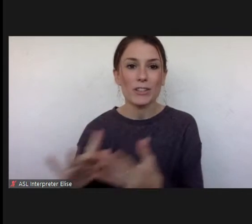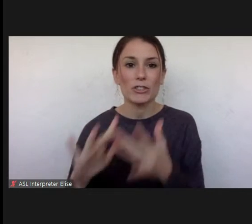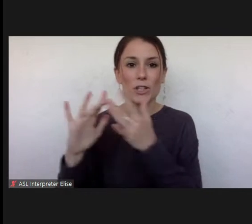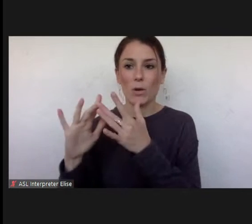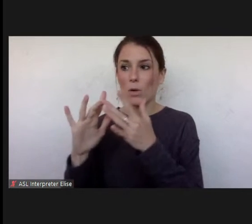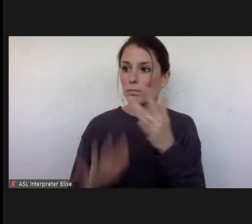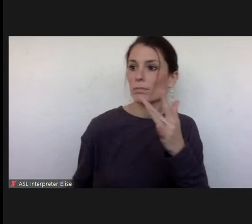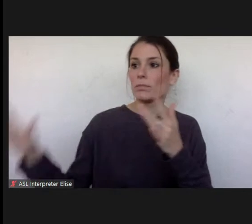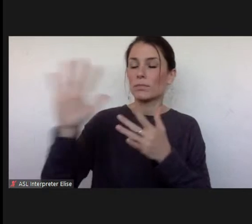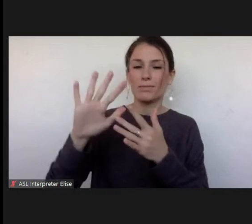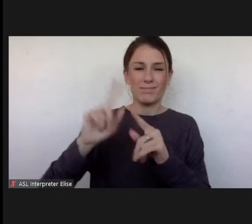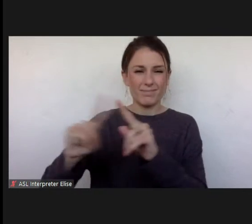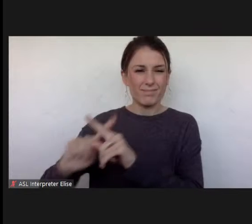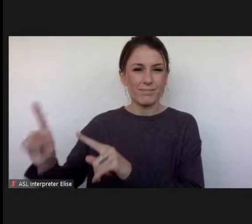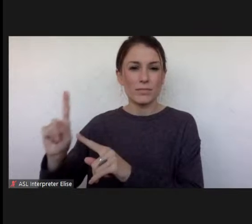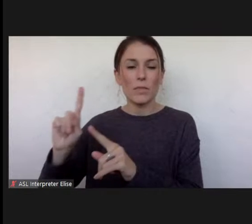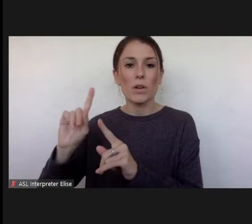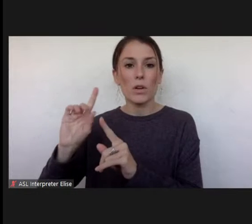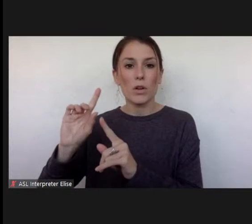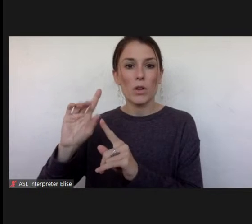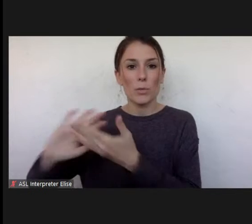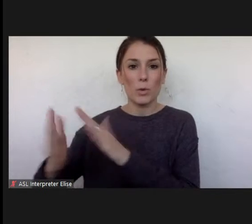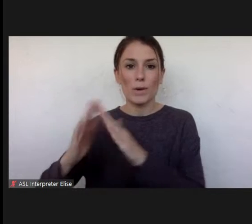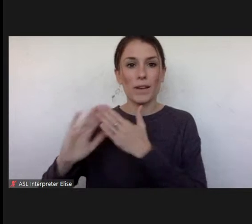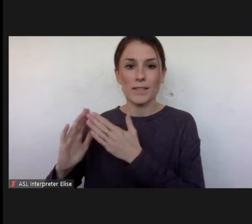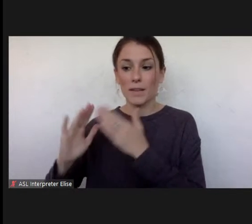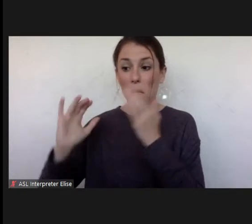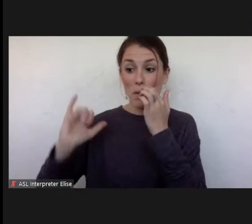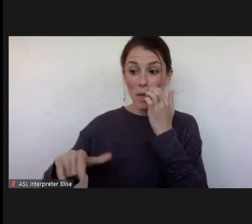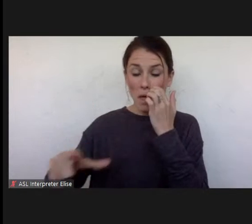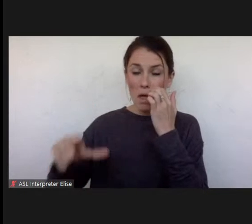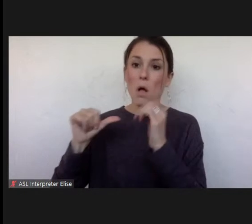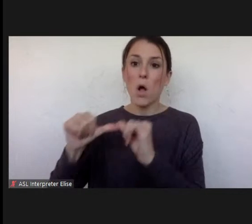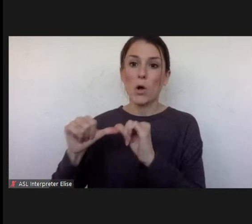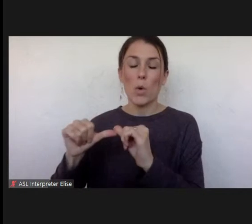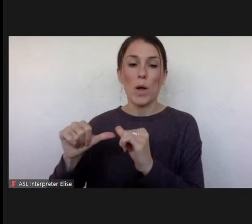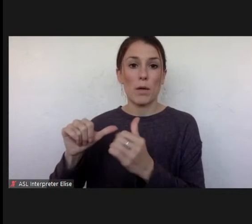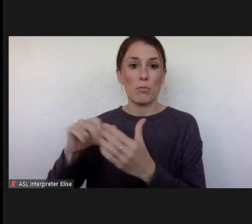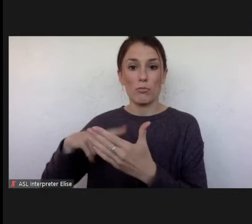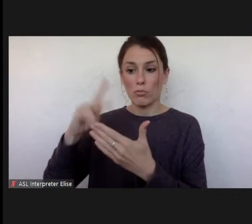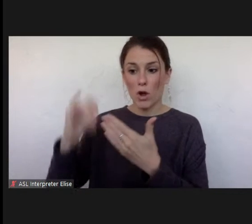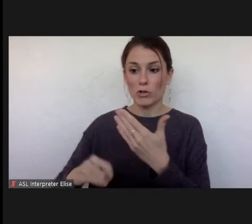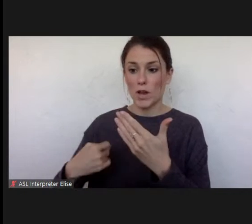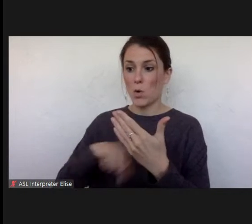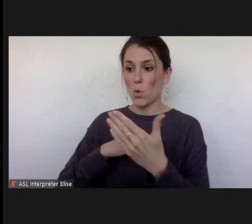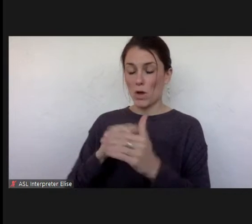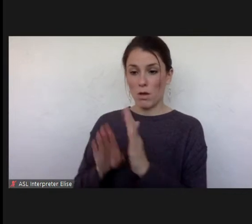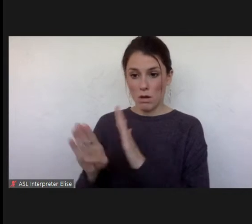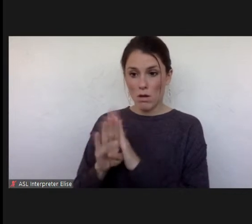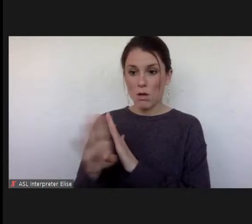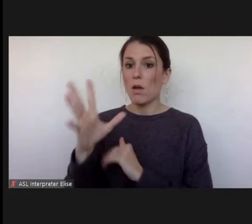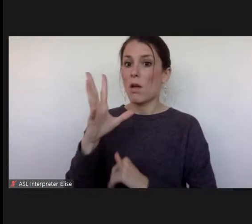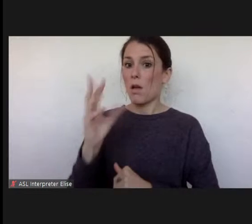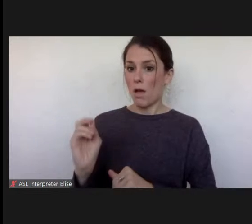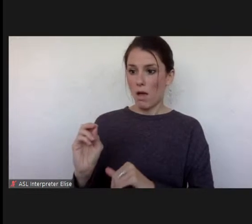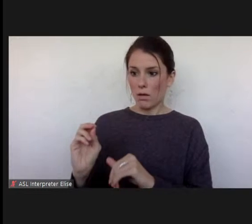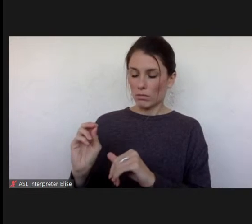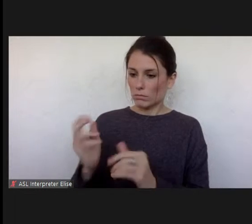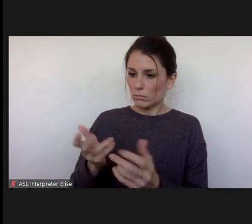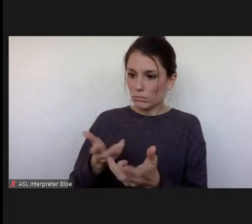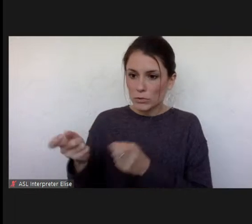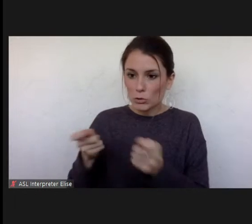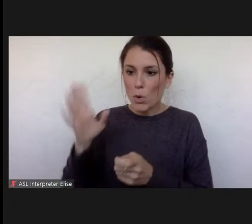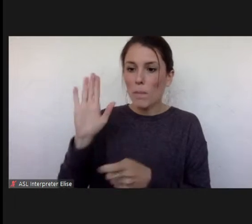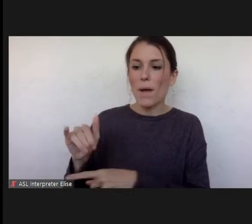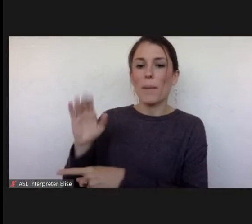The platform is an ongoing project built and stewarded by Eyebeam's technology fellow, Brent Bailey.